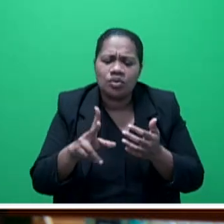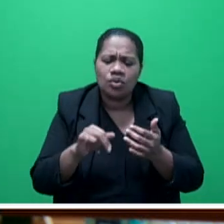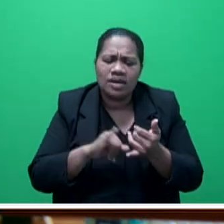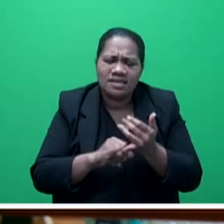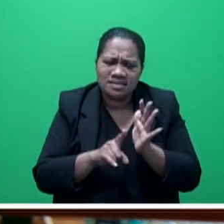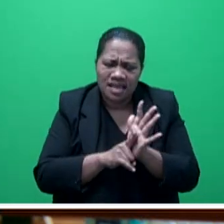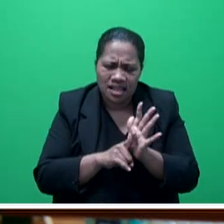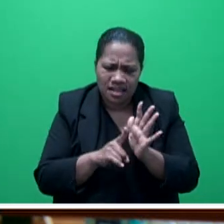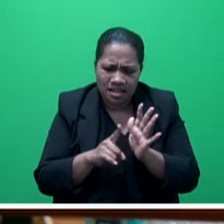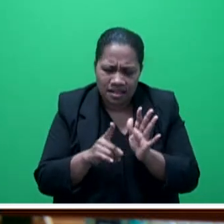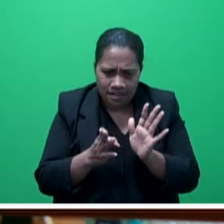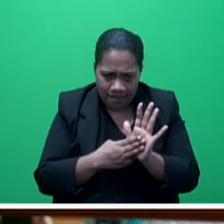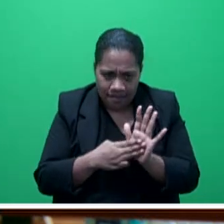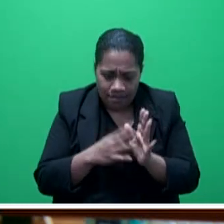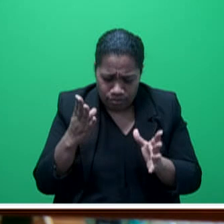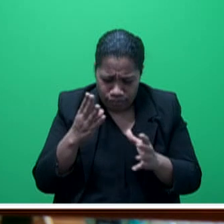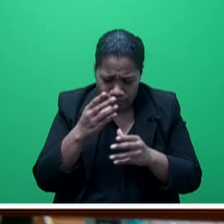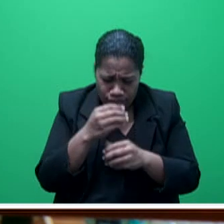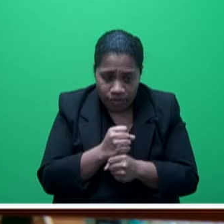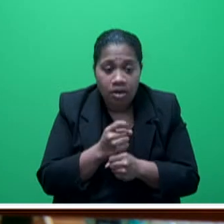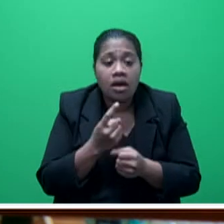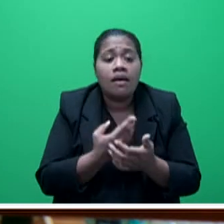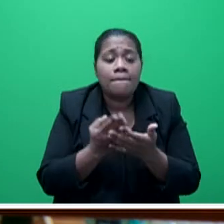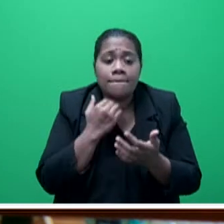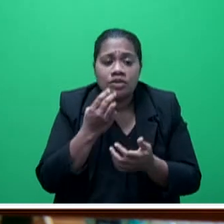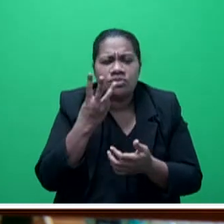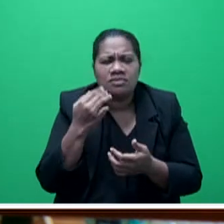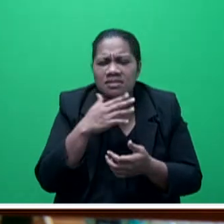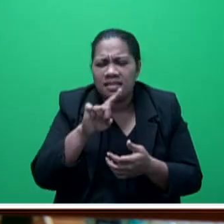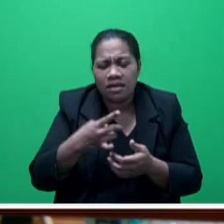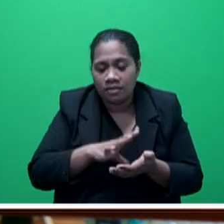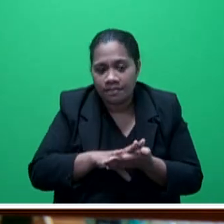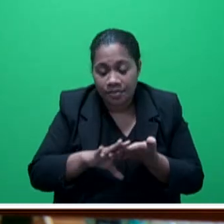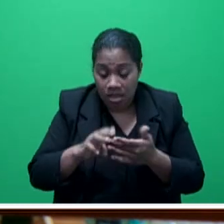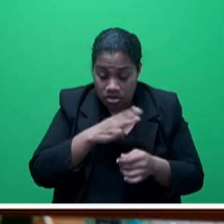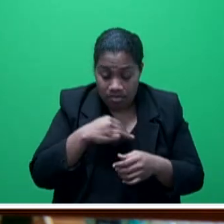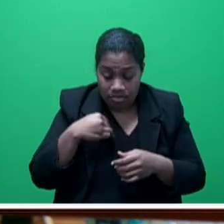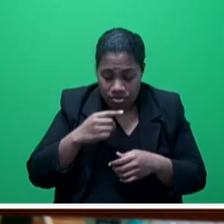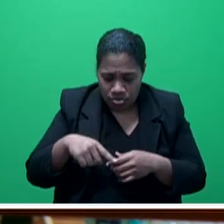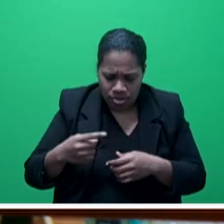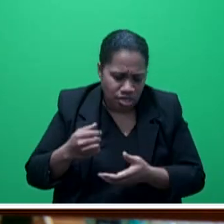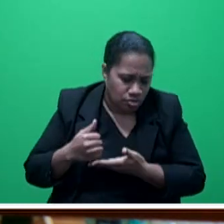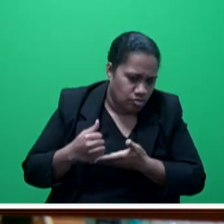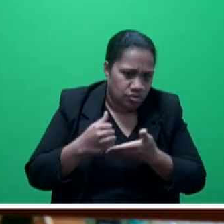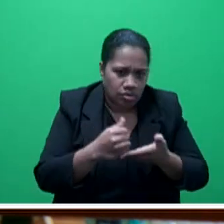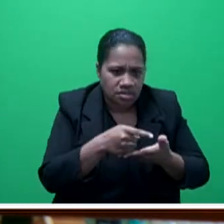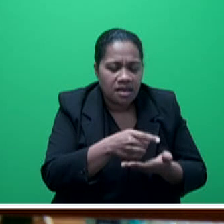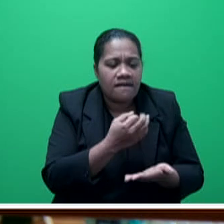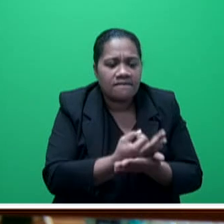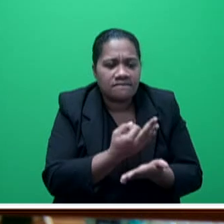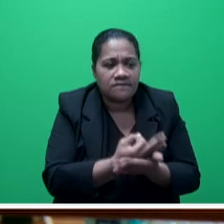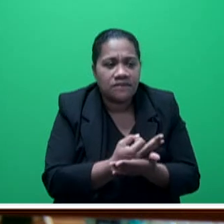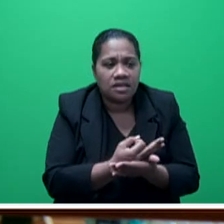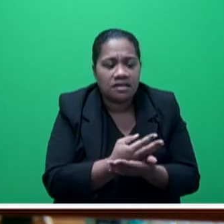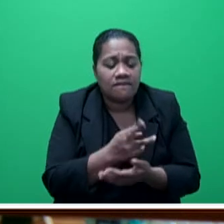of $300,000. The Ministry will continue to source its funding from the same SLM program and GWM activity